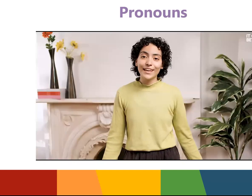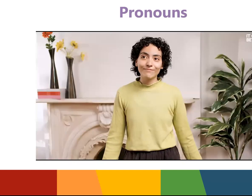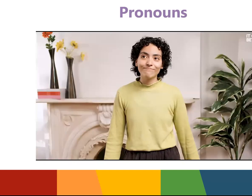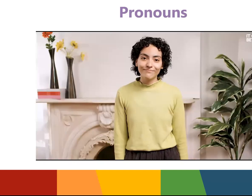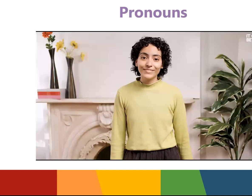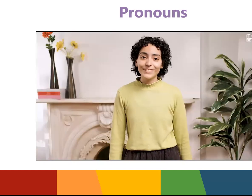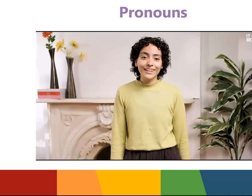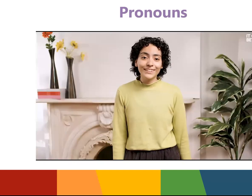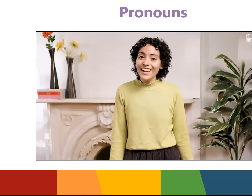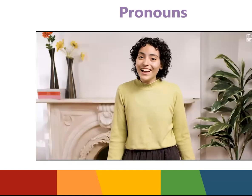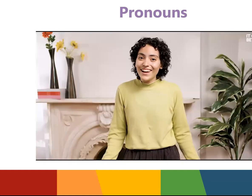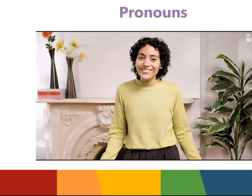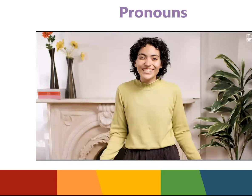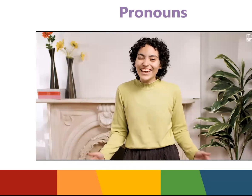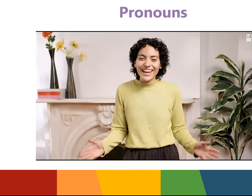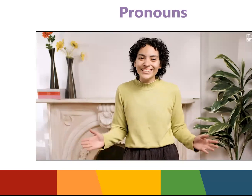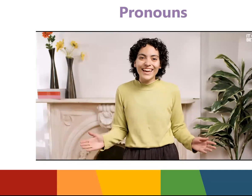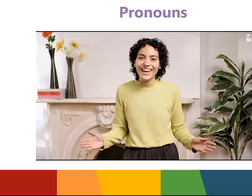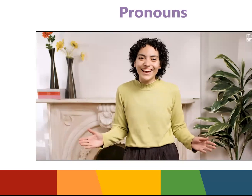would say that they love